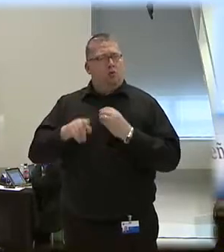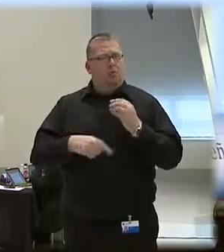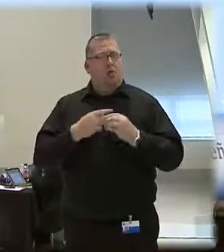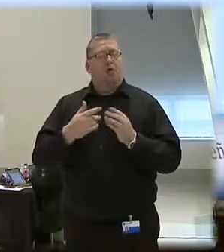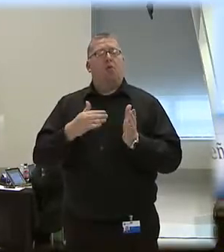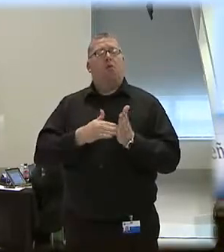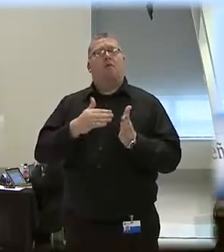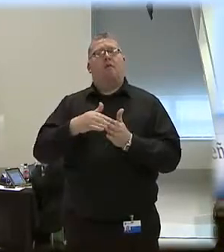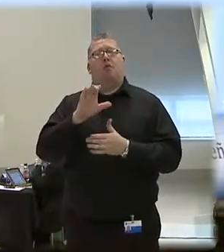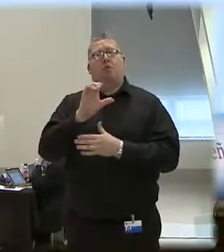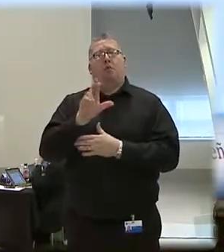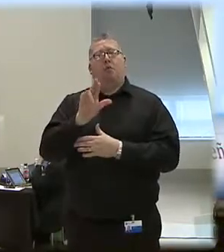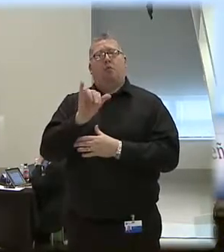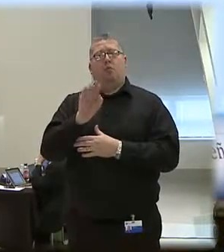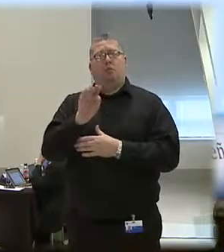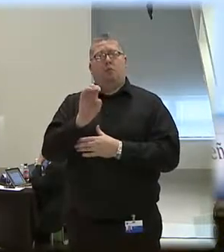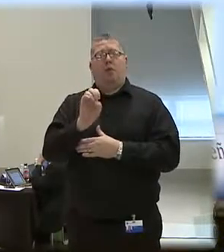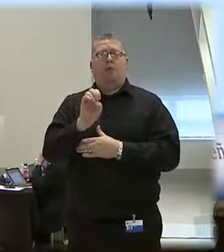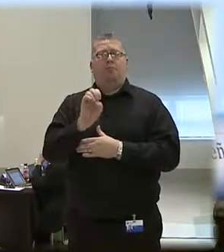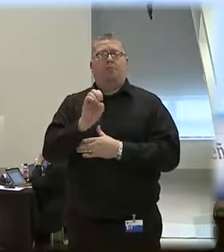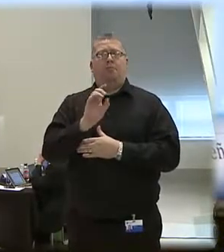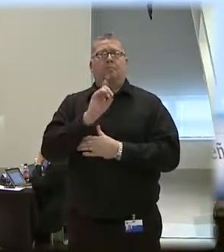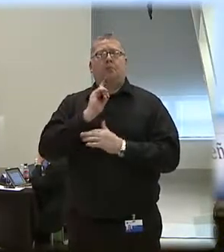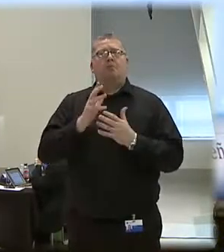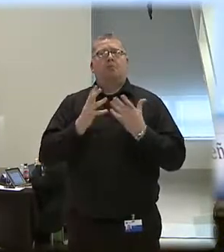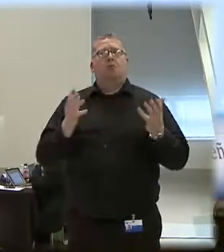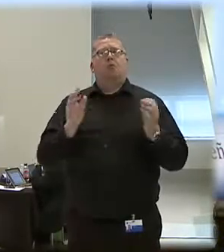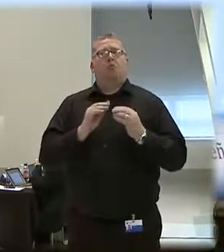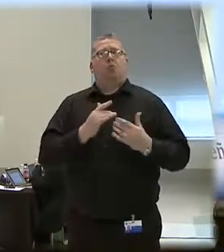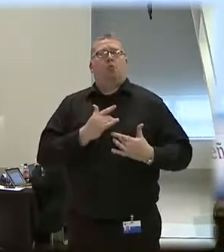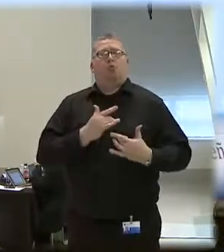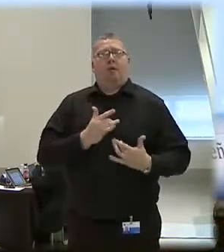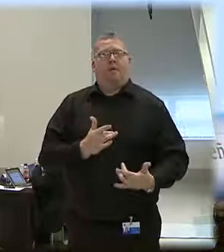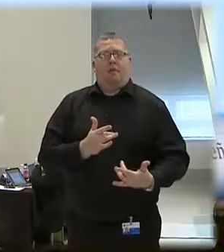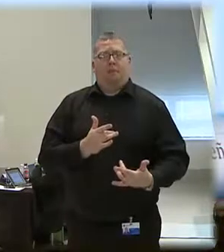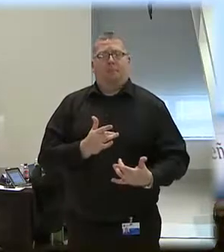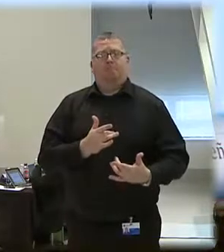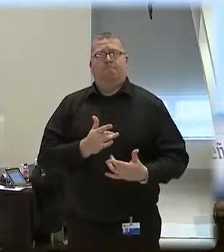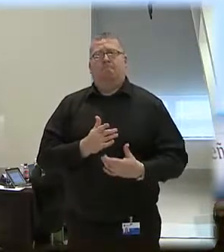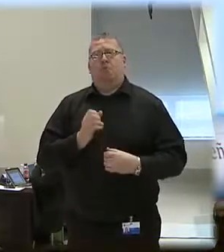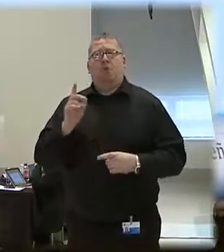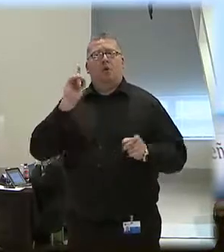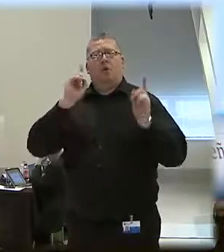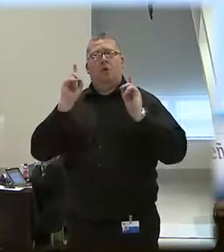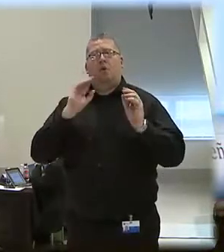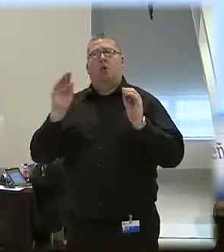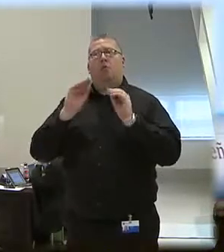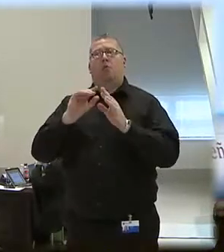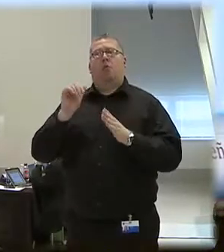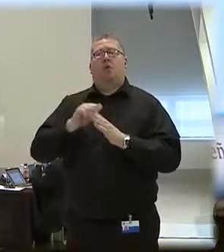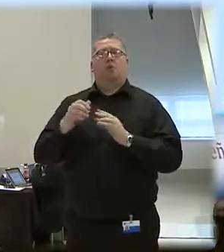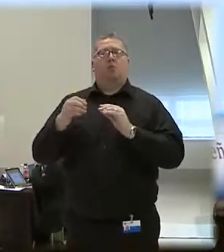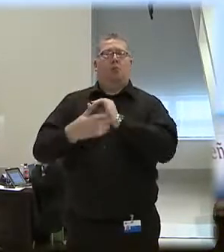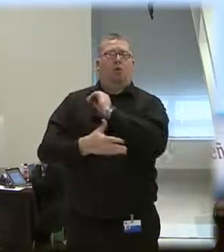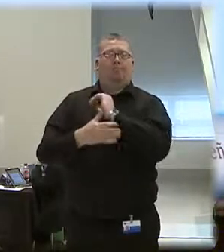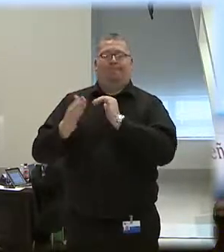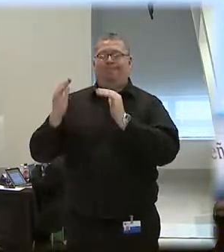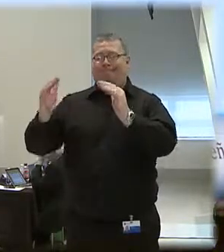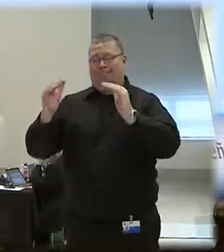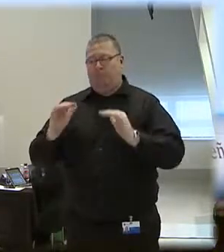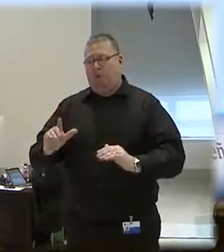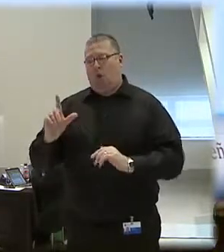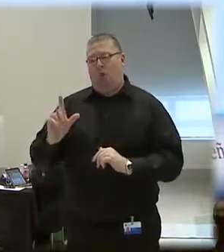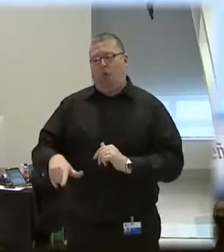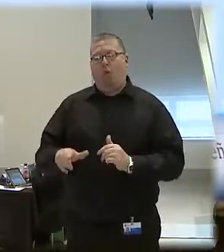often crime is much more prevalent, or we hear about it more in lower socioeconomic communities, which